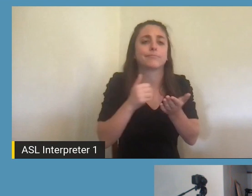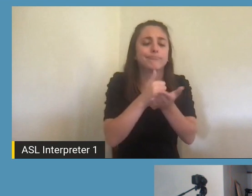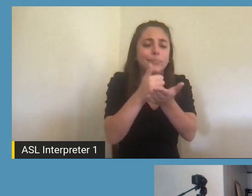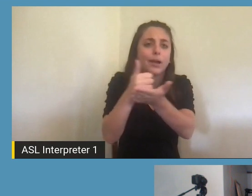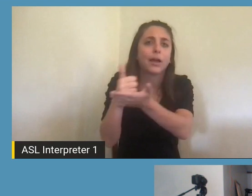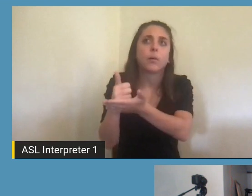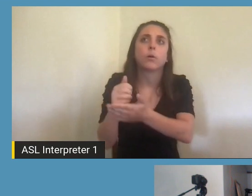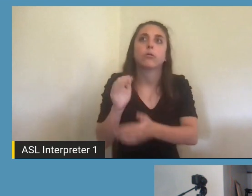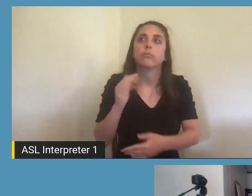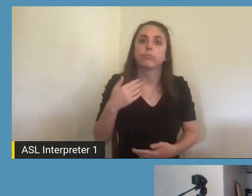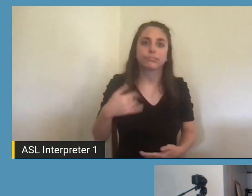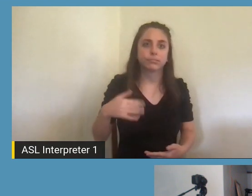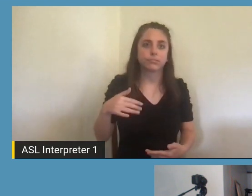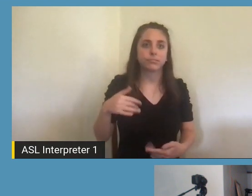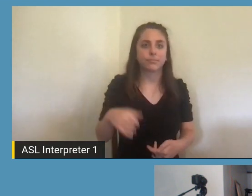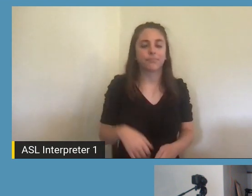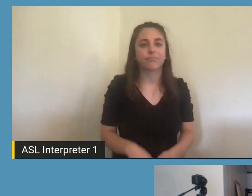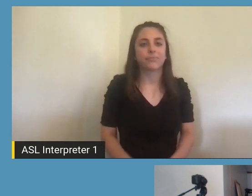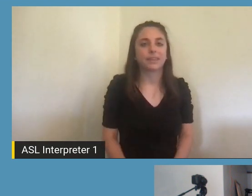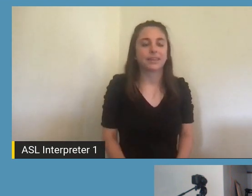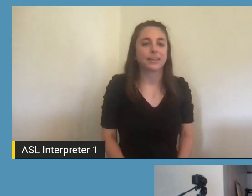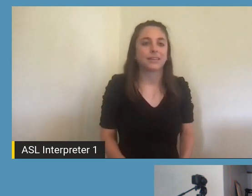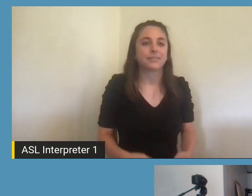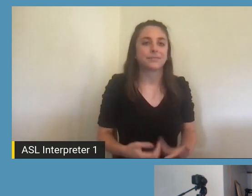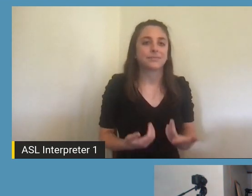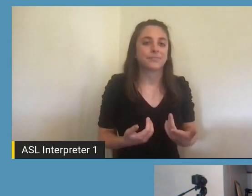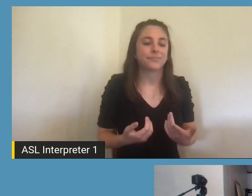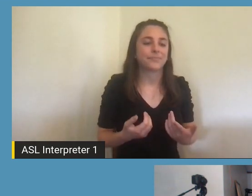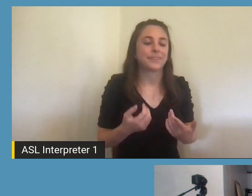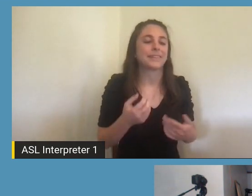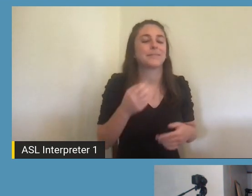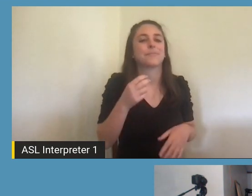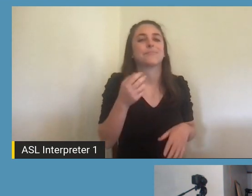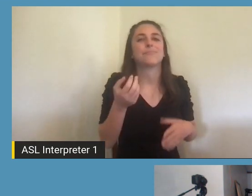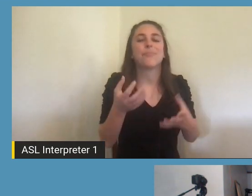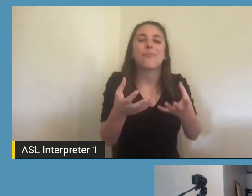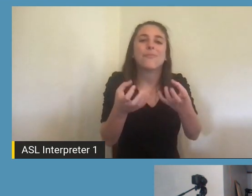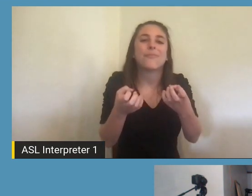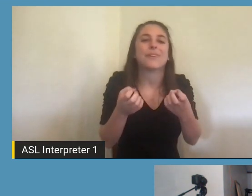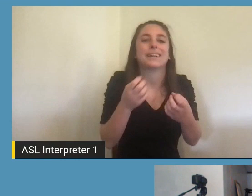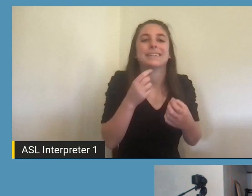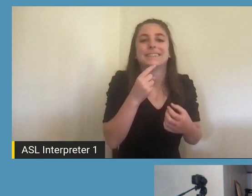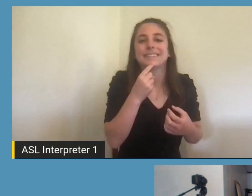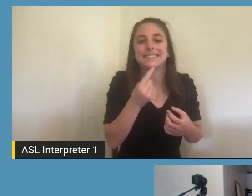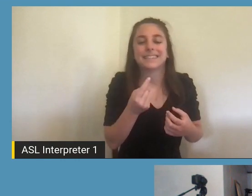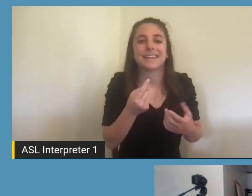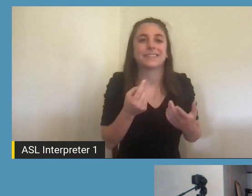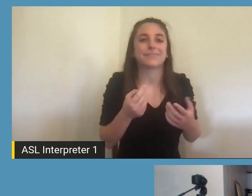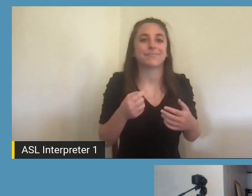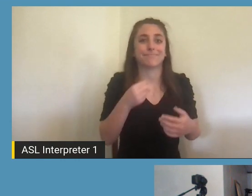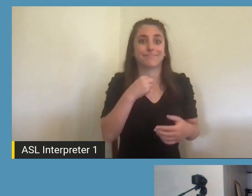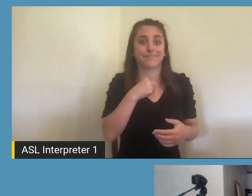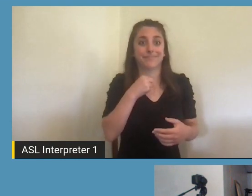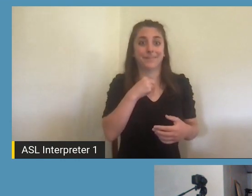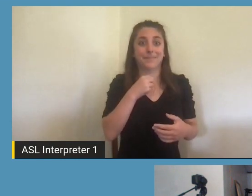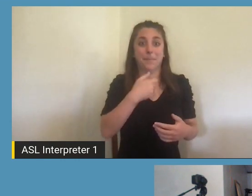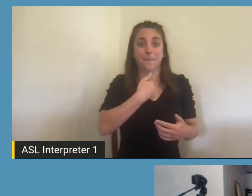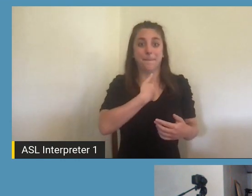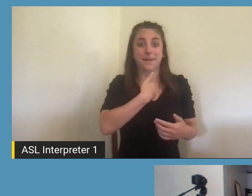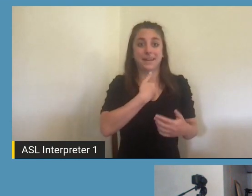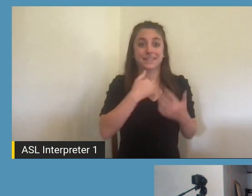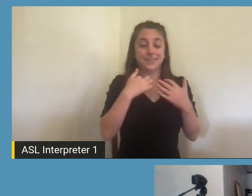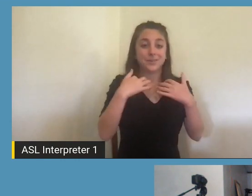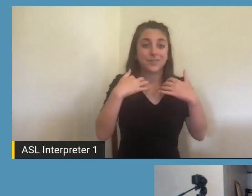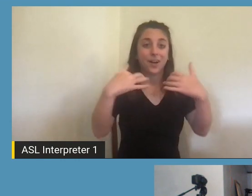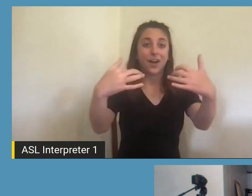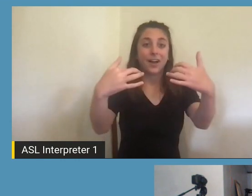helpful. Again, I always like to say that I am the target audience for these webinars as someone who,